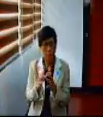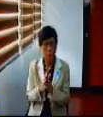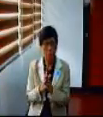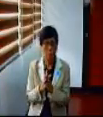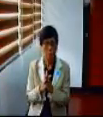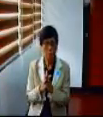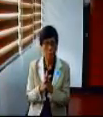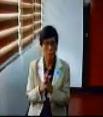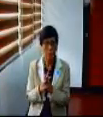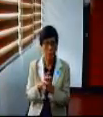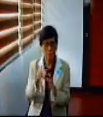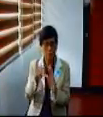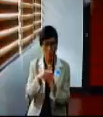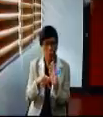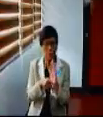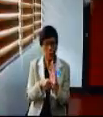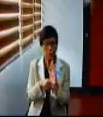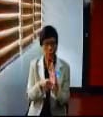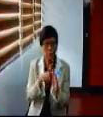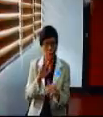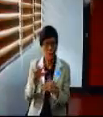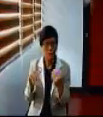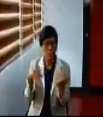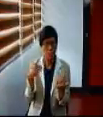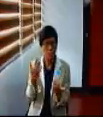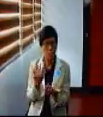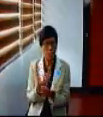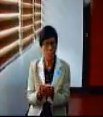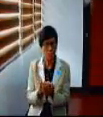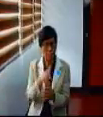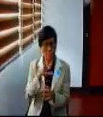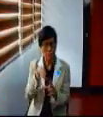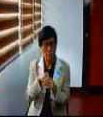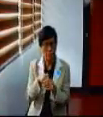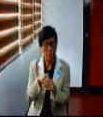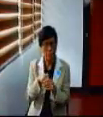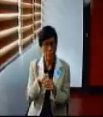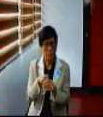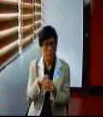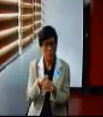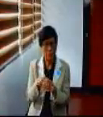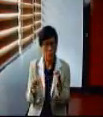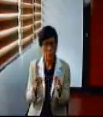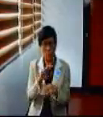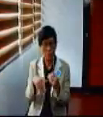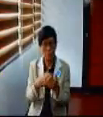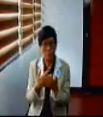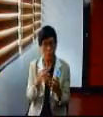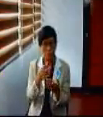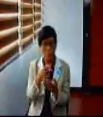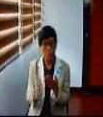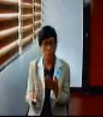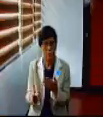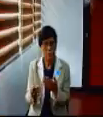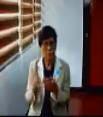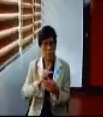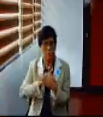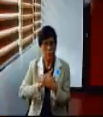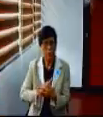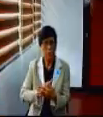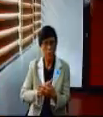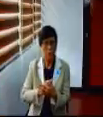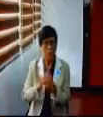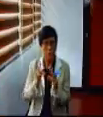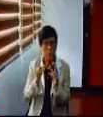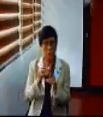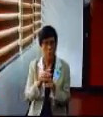their policies to all stakeholders. If all of this fails to prevent and mitigate human rights, and